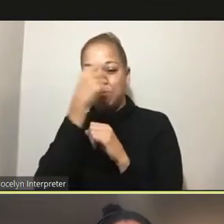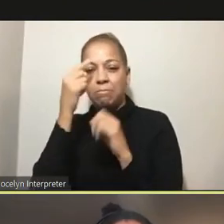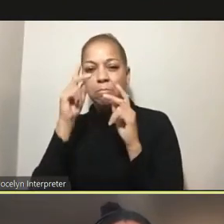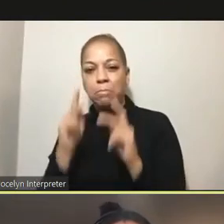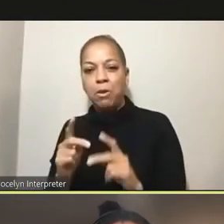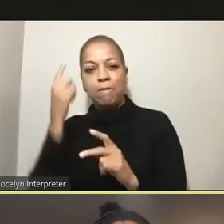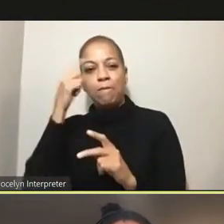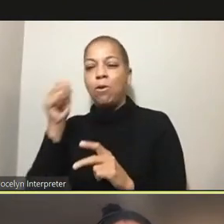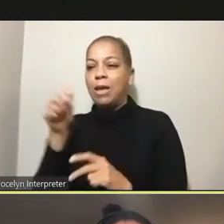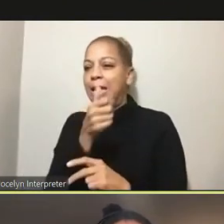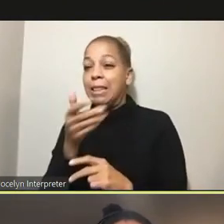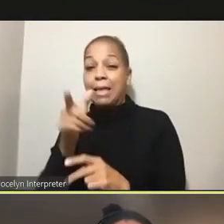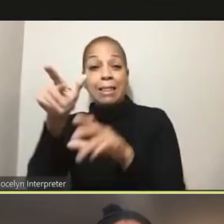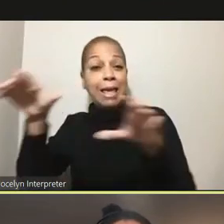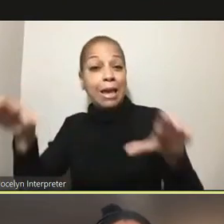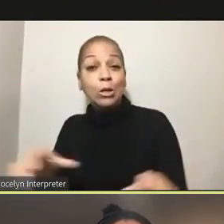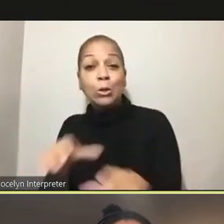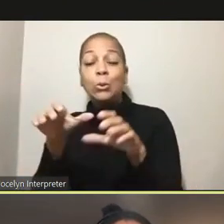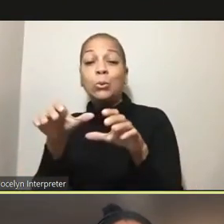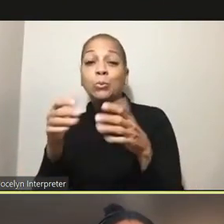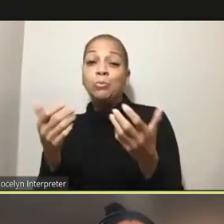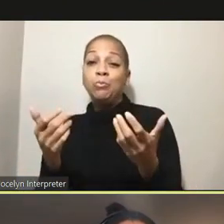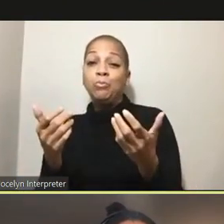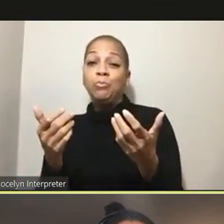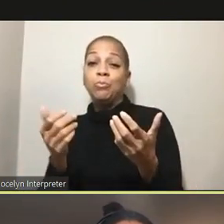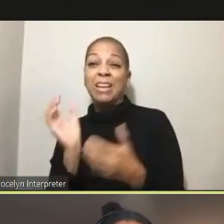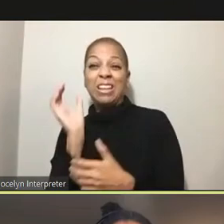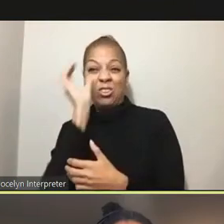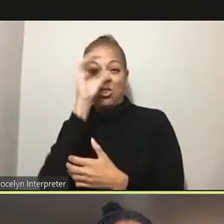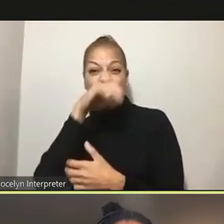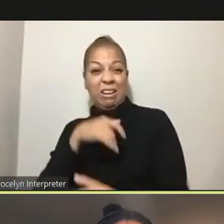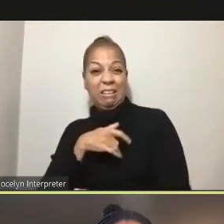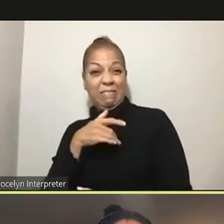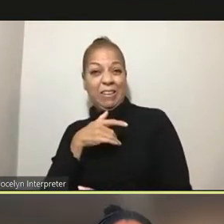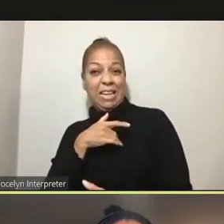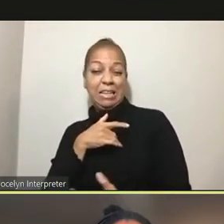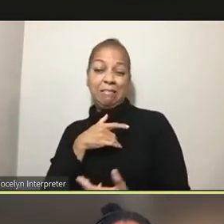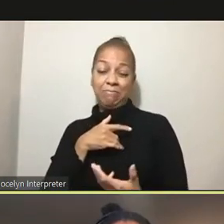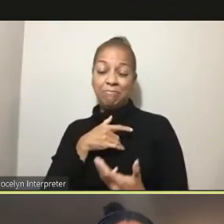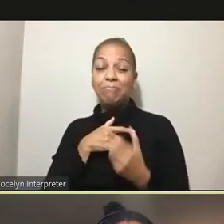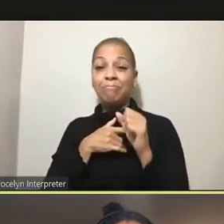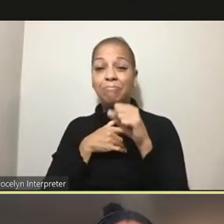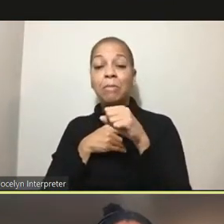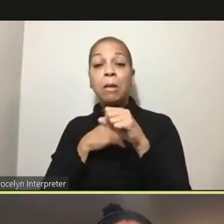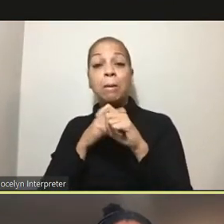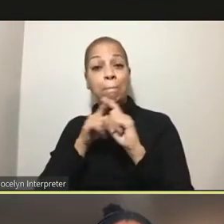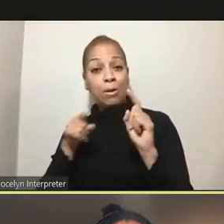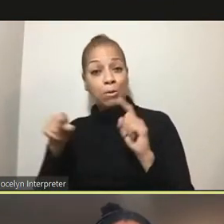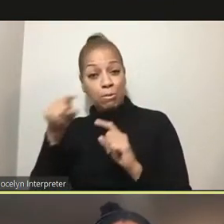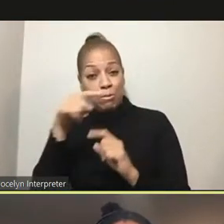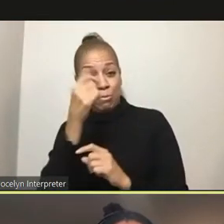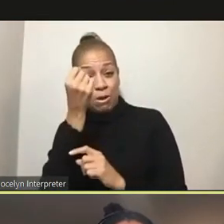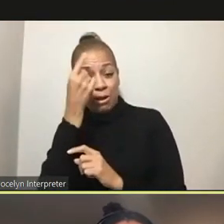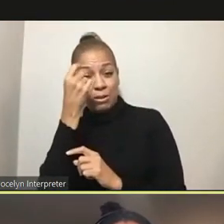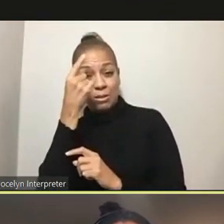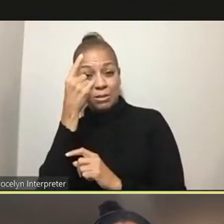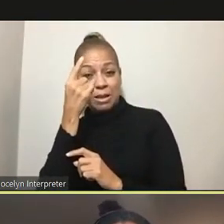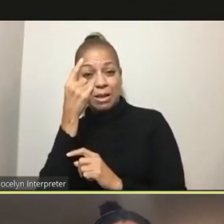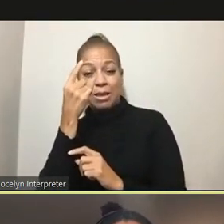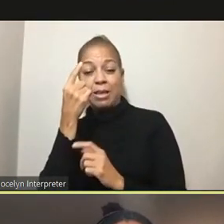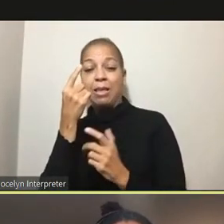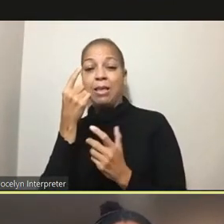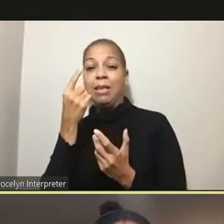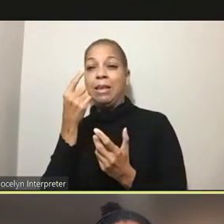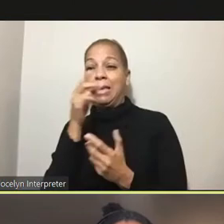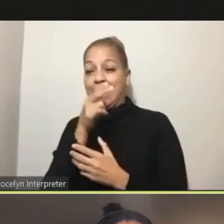anything that they do. And it's a strange feeling to have, but when you understand the threads of the